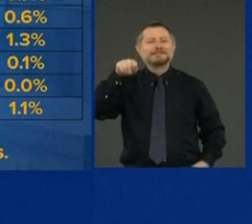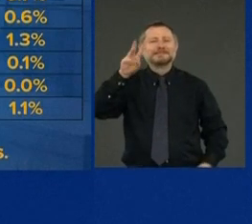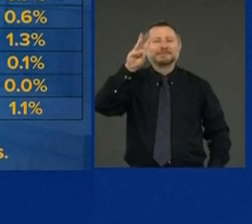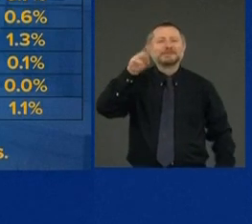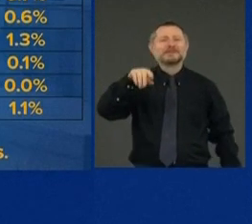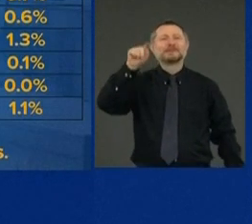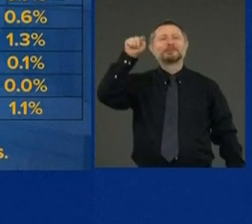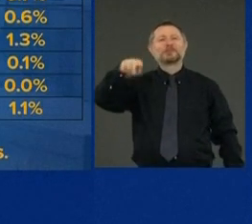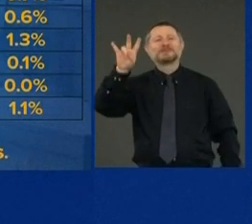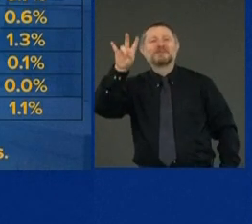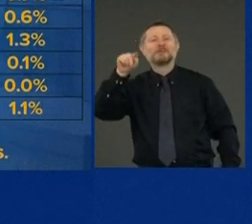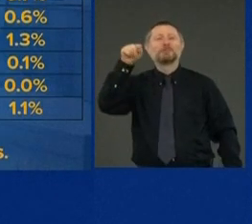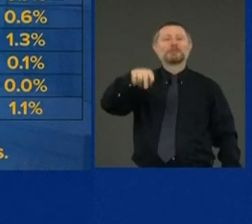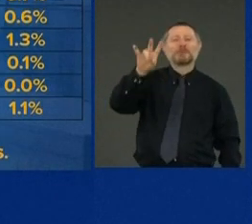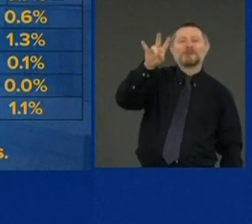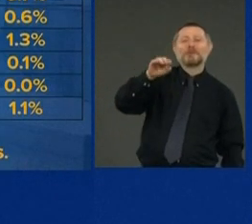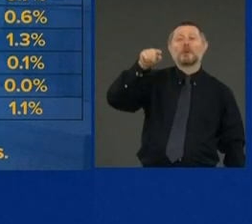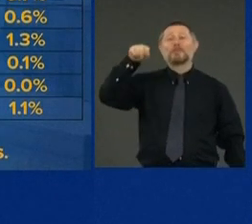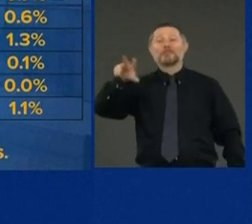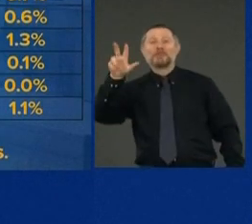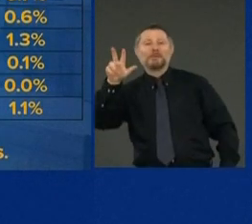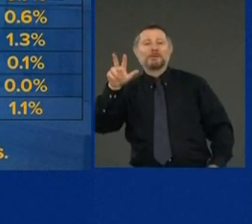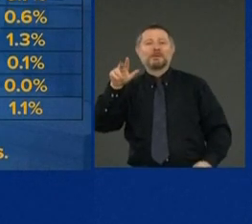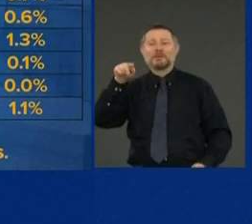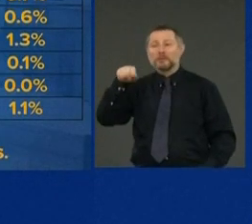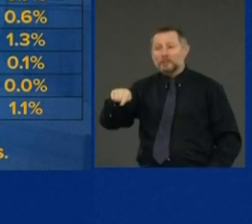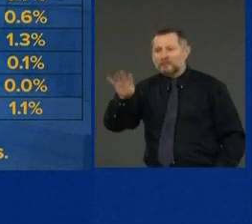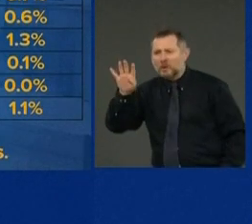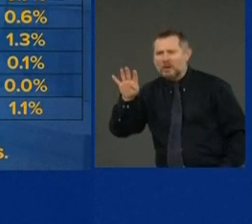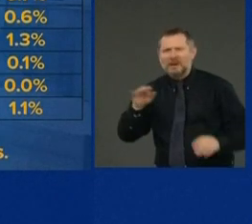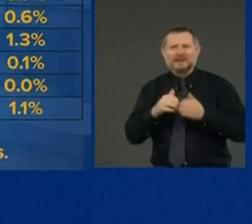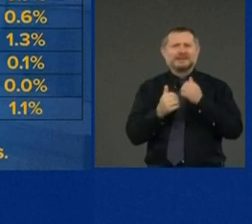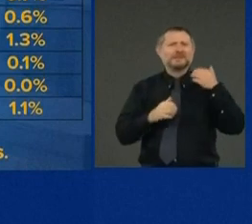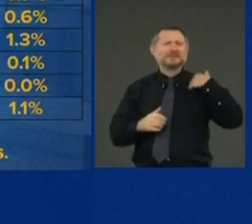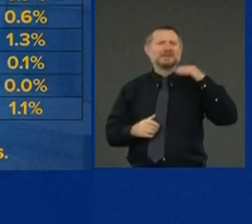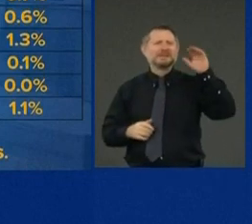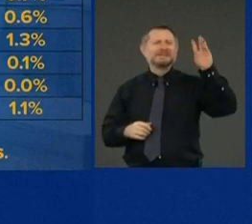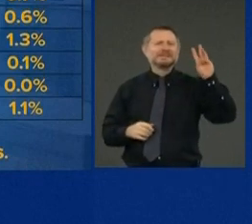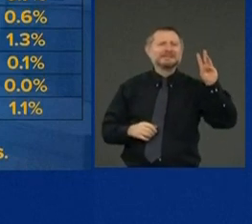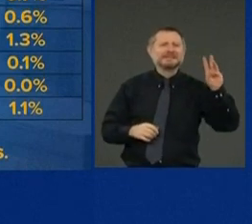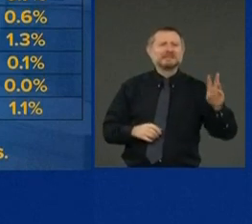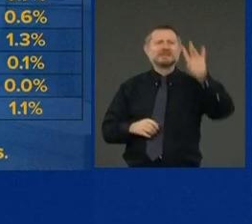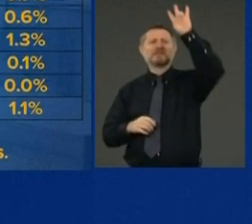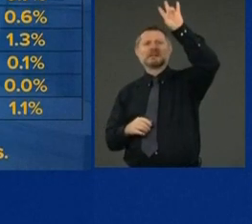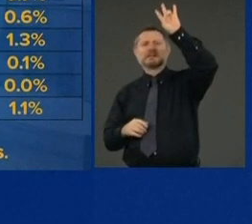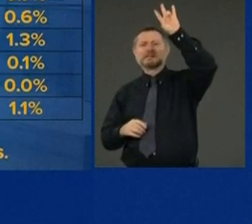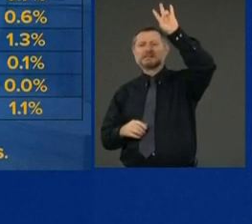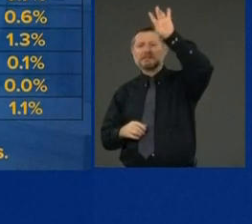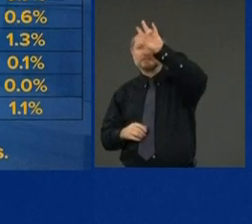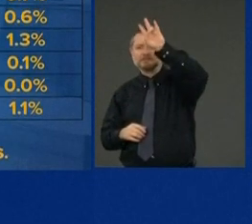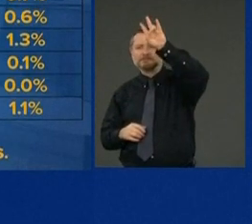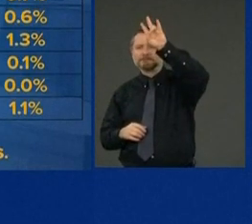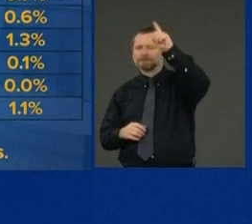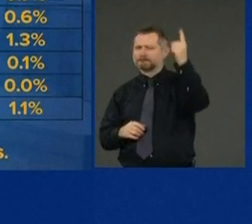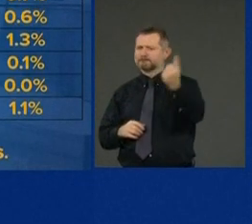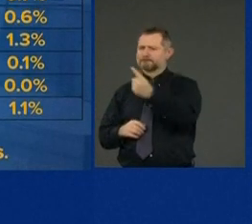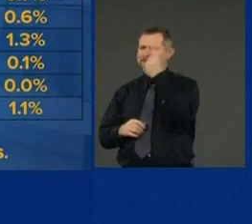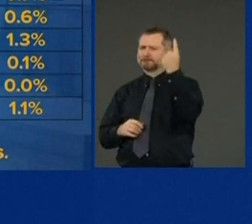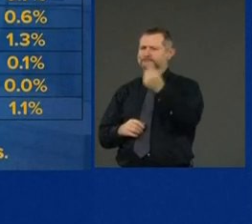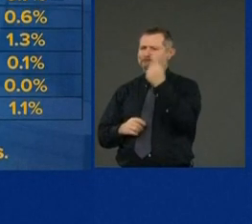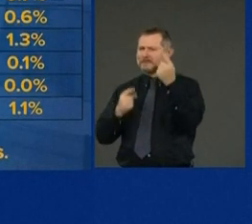did you go from 0.6 to 1.3 to 1.4? Something happened, maybe. That's